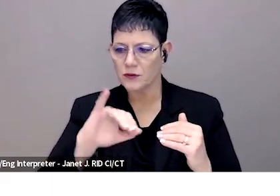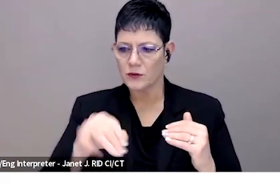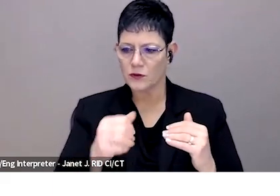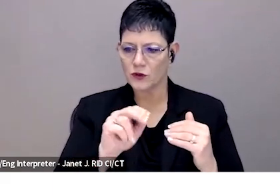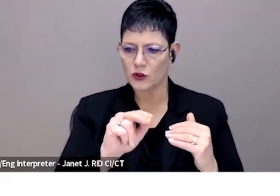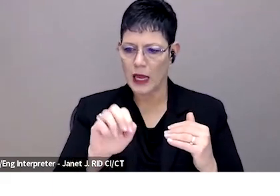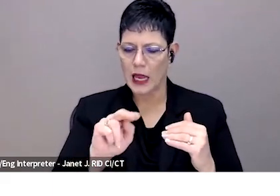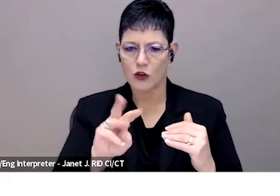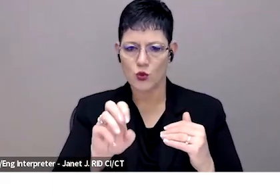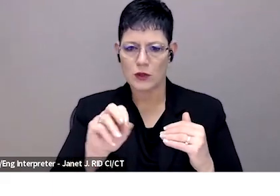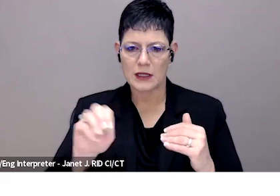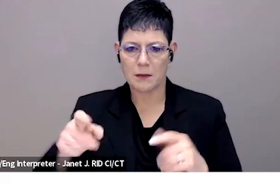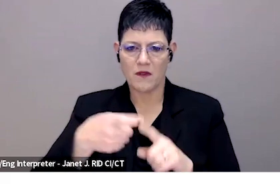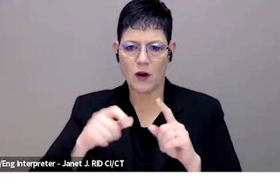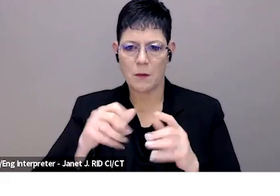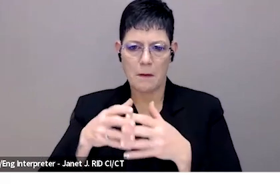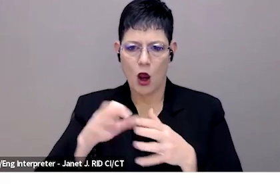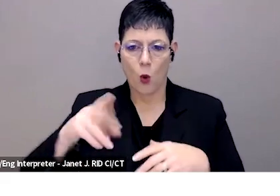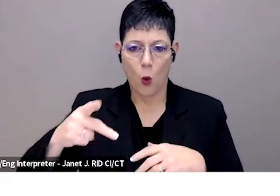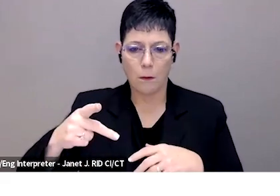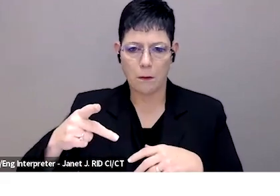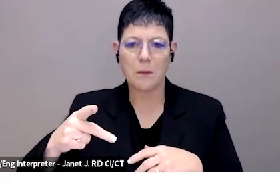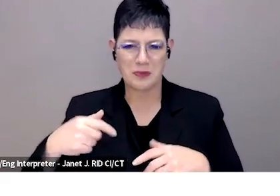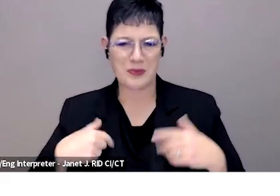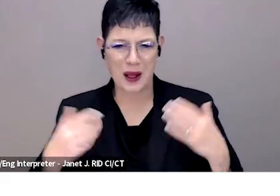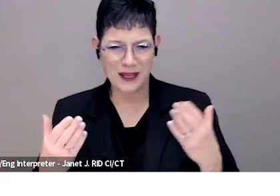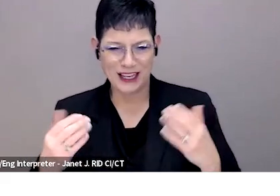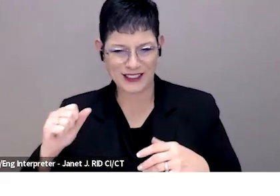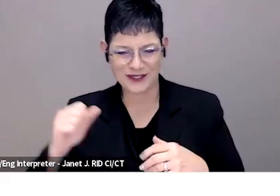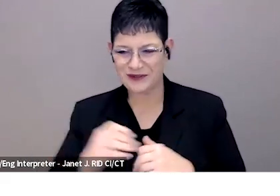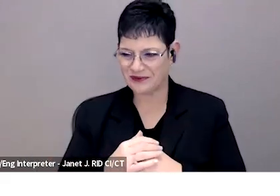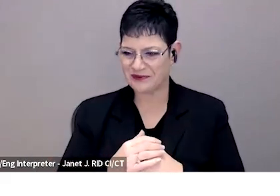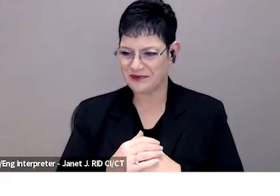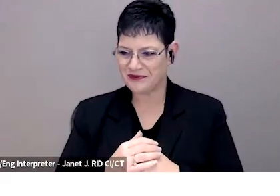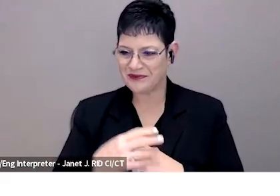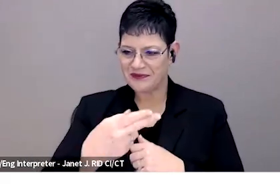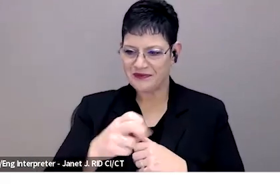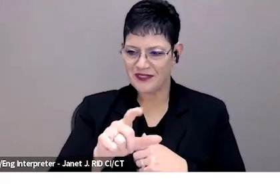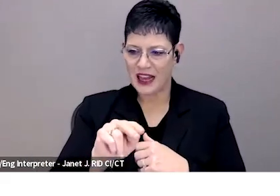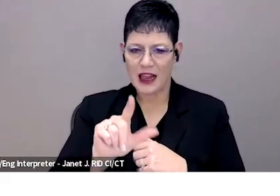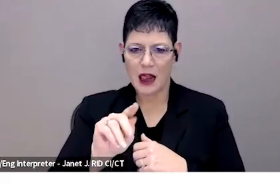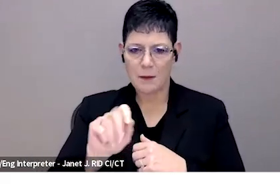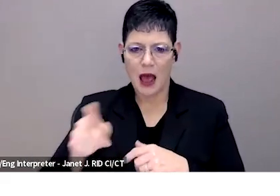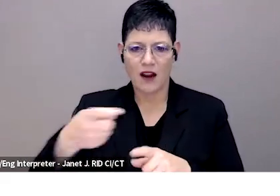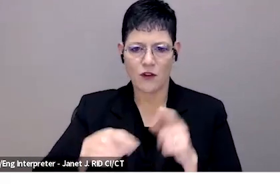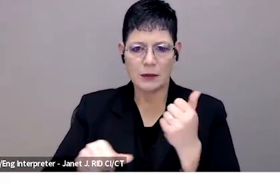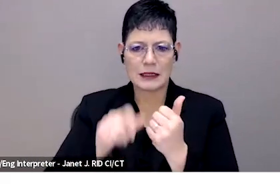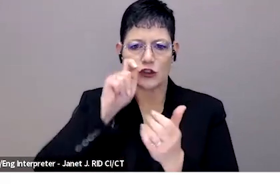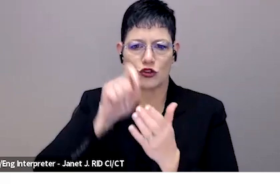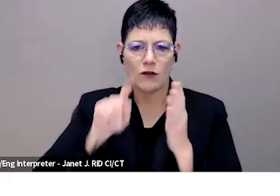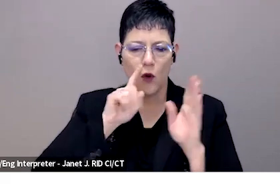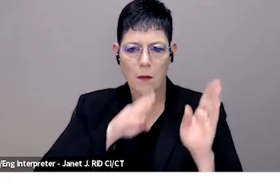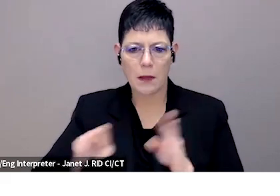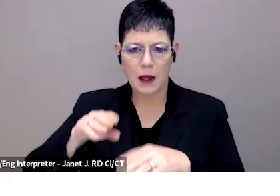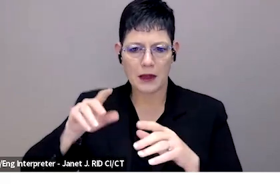Joanne Newsome from AmeriCorps. I'm here. Helen Lamont from the Assistant Secretary for Planning